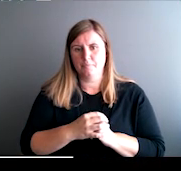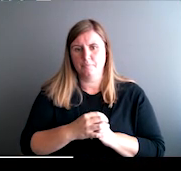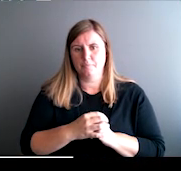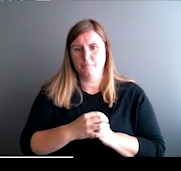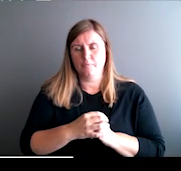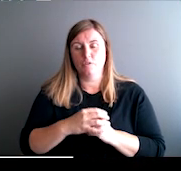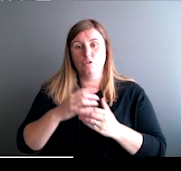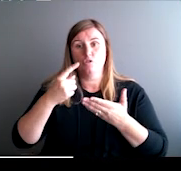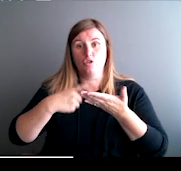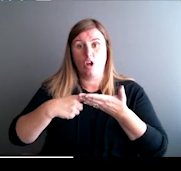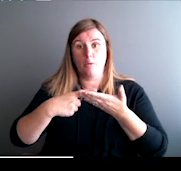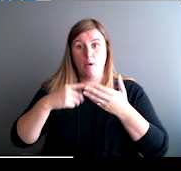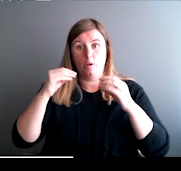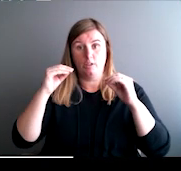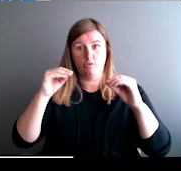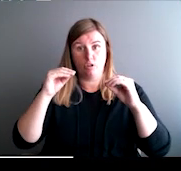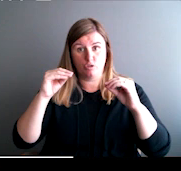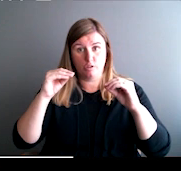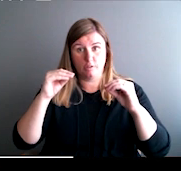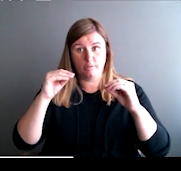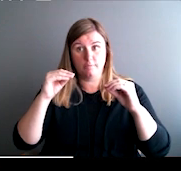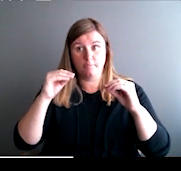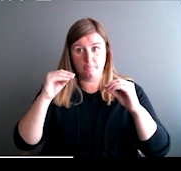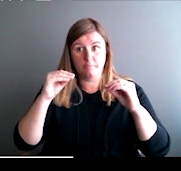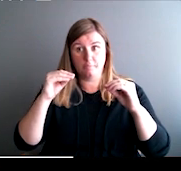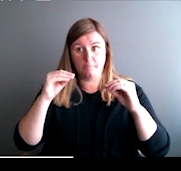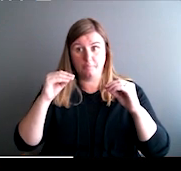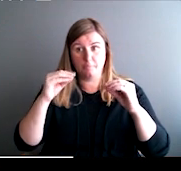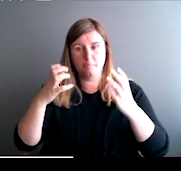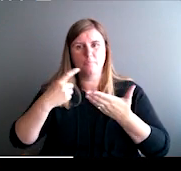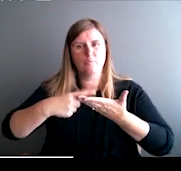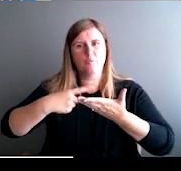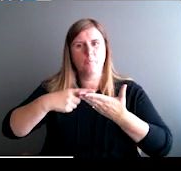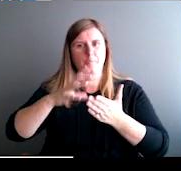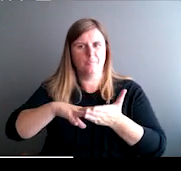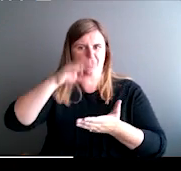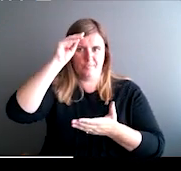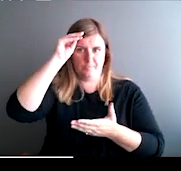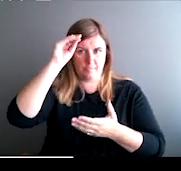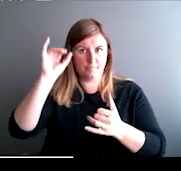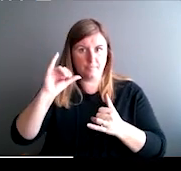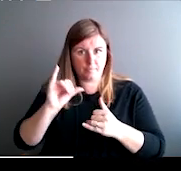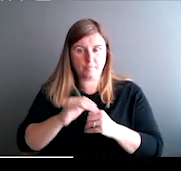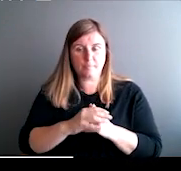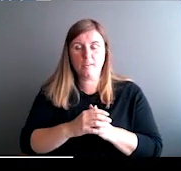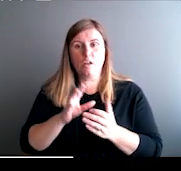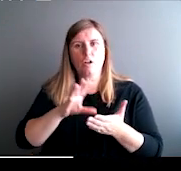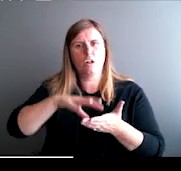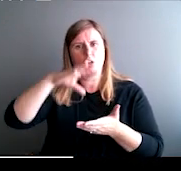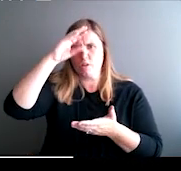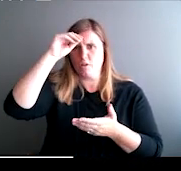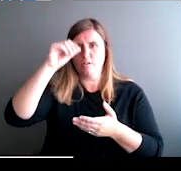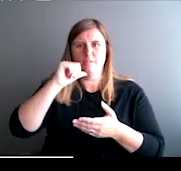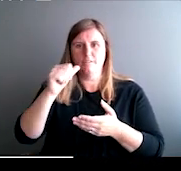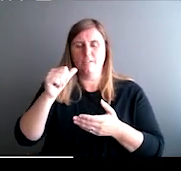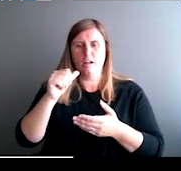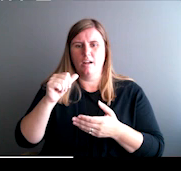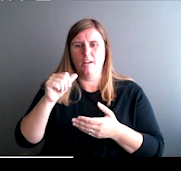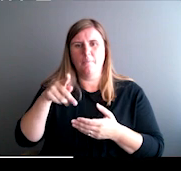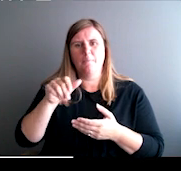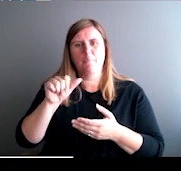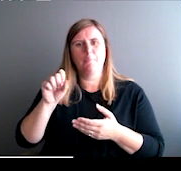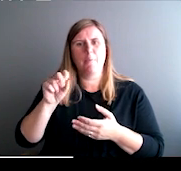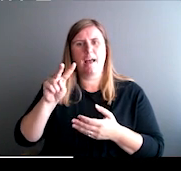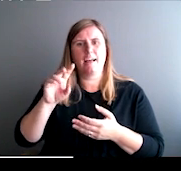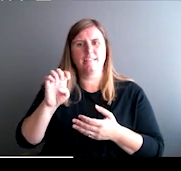Now, to talk about instruction, we want to talk about learning. Learning is not a passive event.